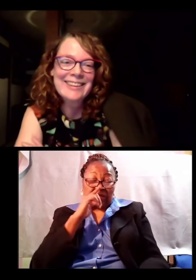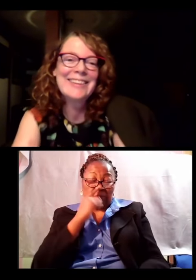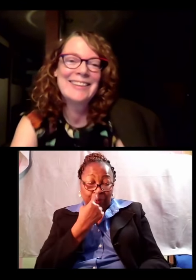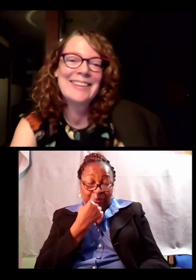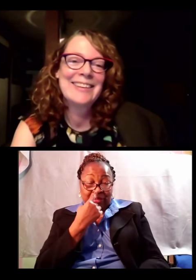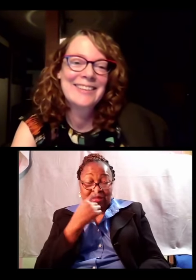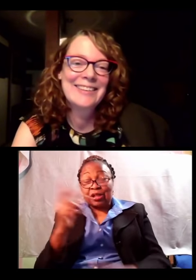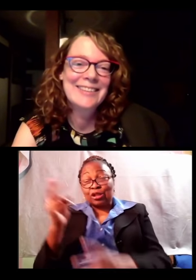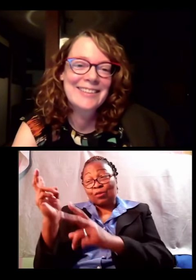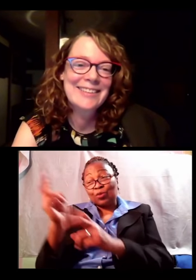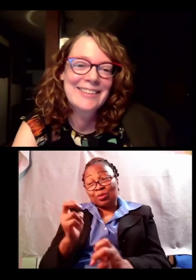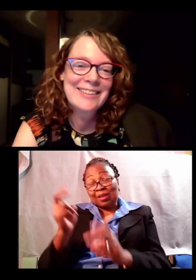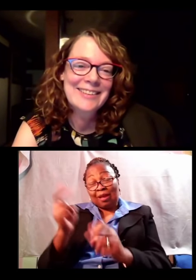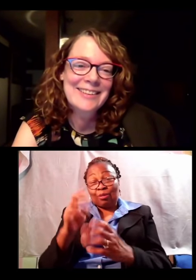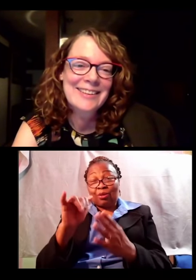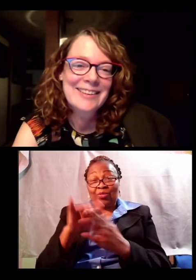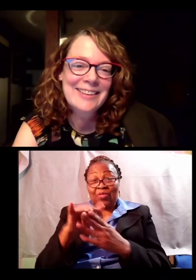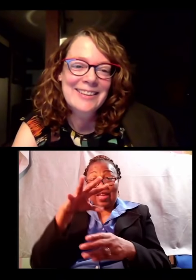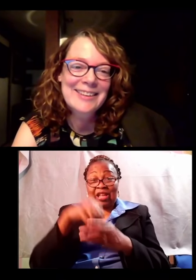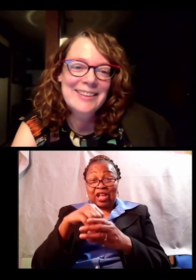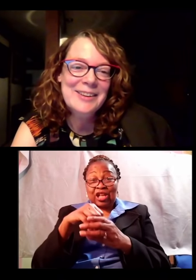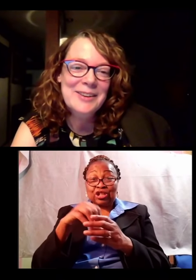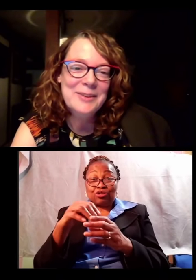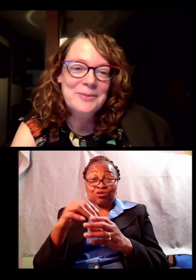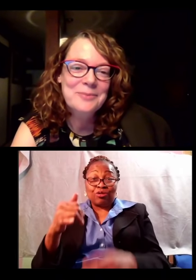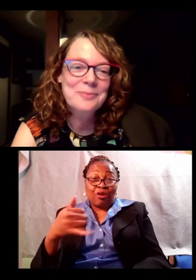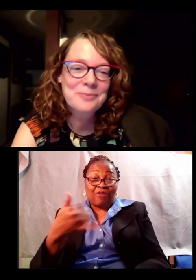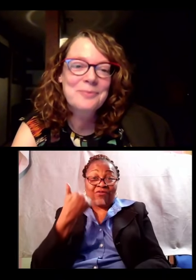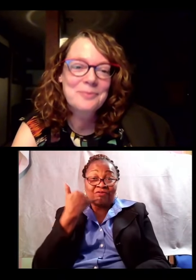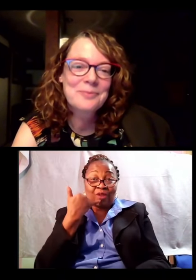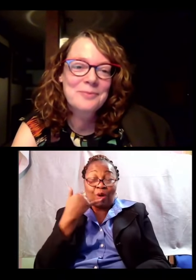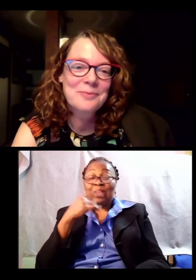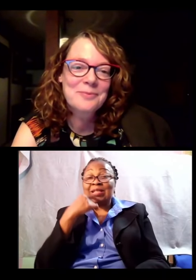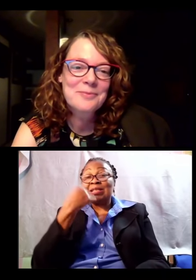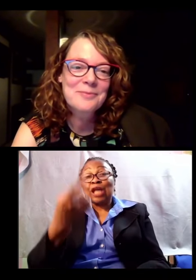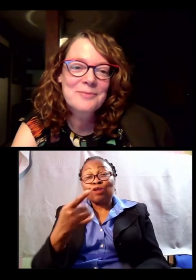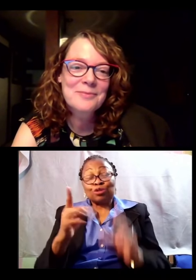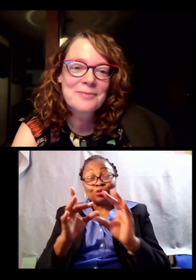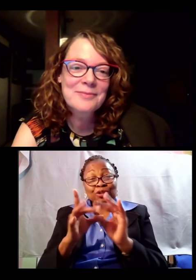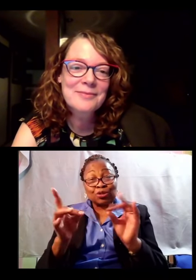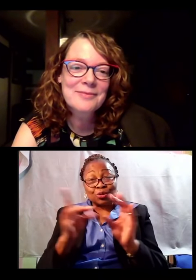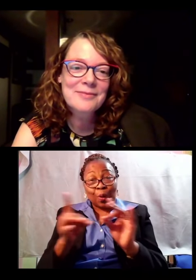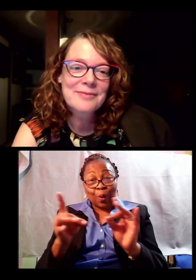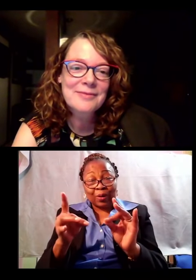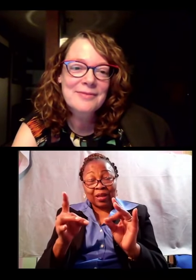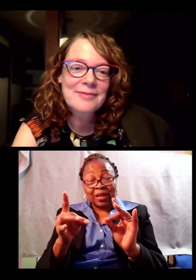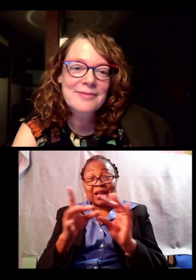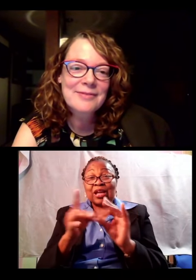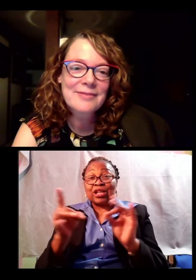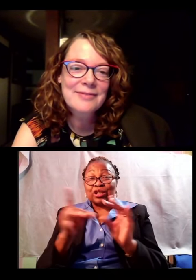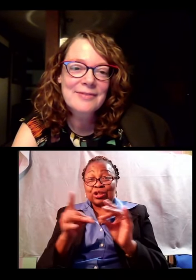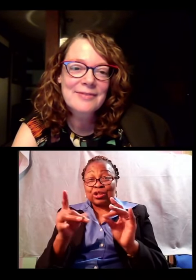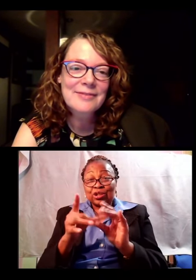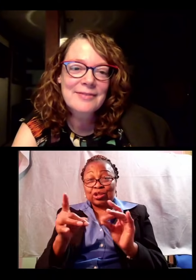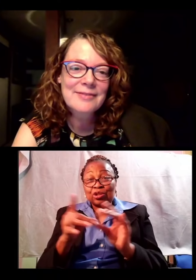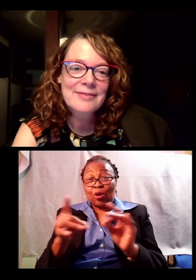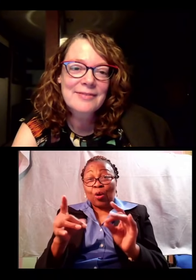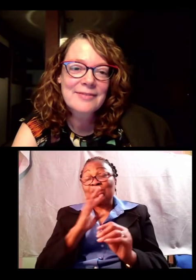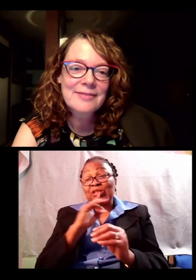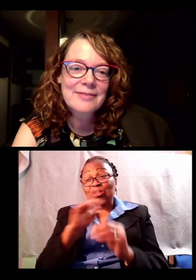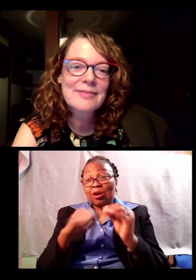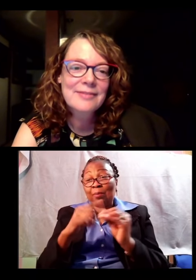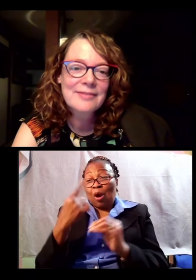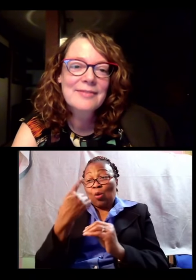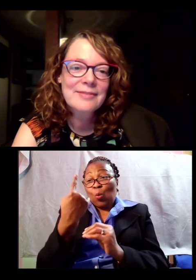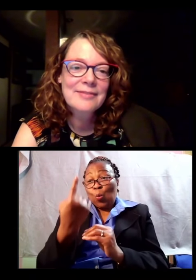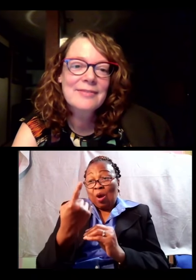Run into your phone and you listen to it. It tells you a story. And the story is that you're one of the few surviving human beings